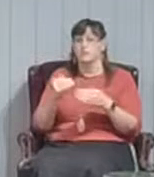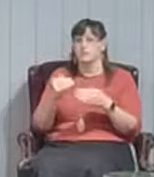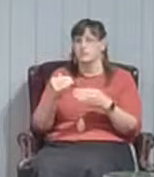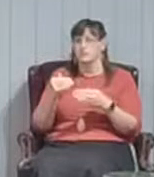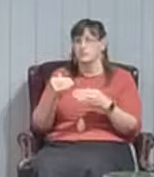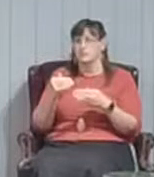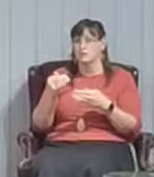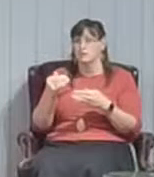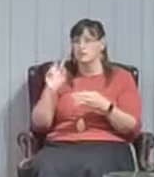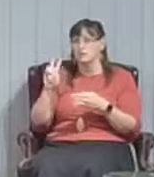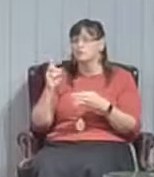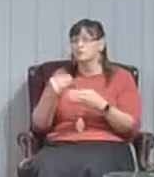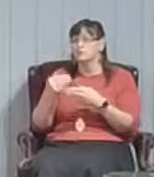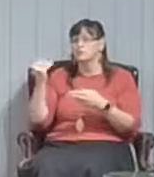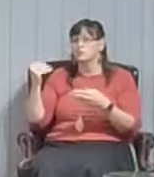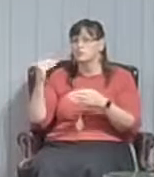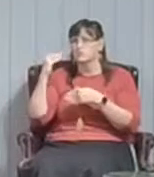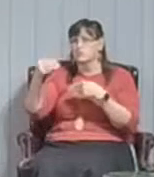two Sunday nights ago.